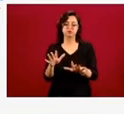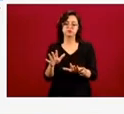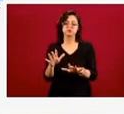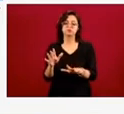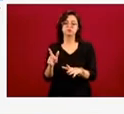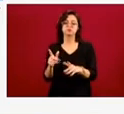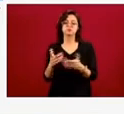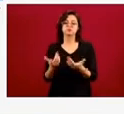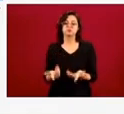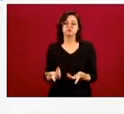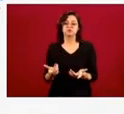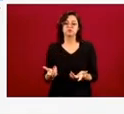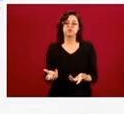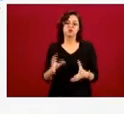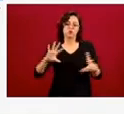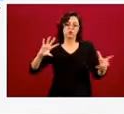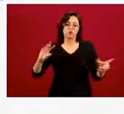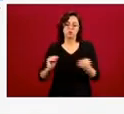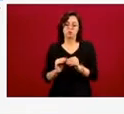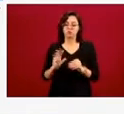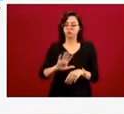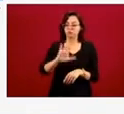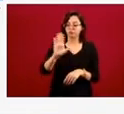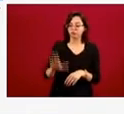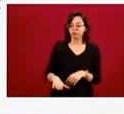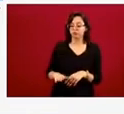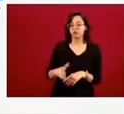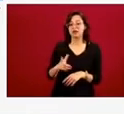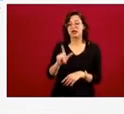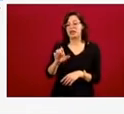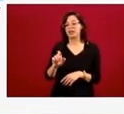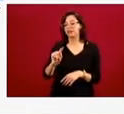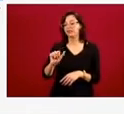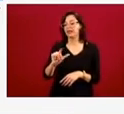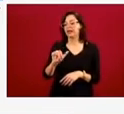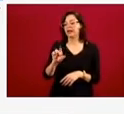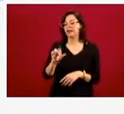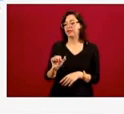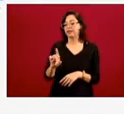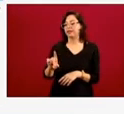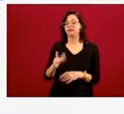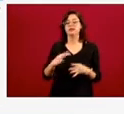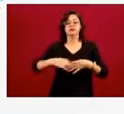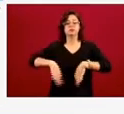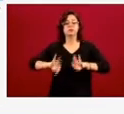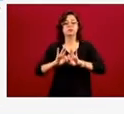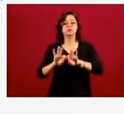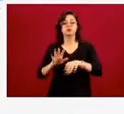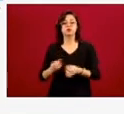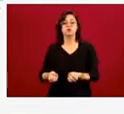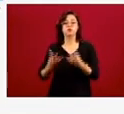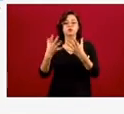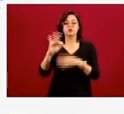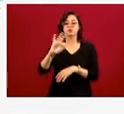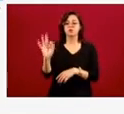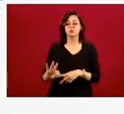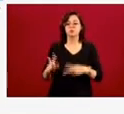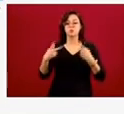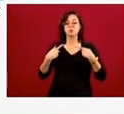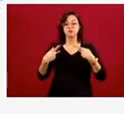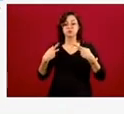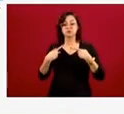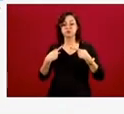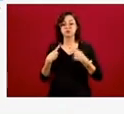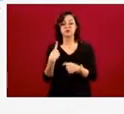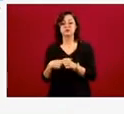add, we didn't have enough time today, but tomorrow we will add the lethality rate, and that is an important rate because